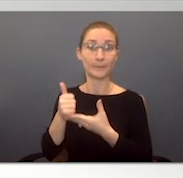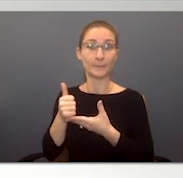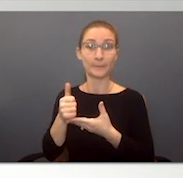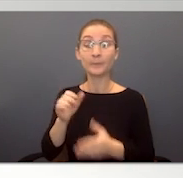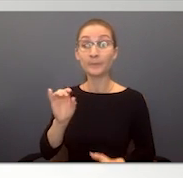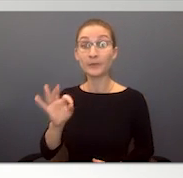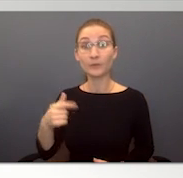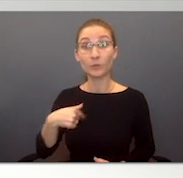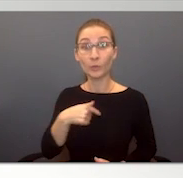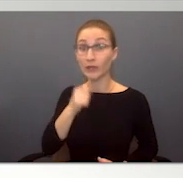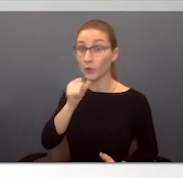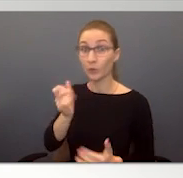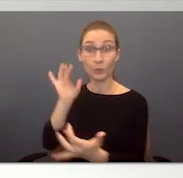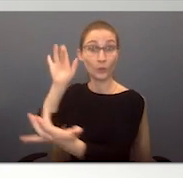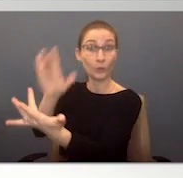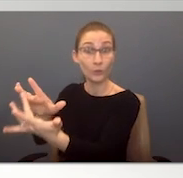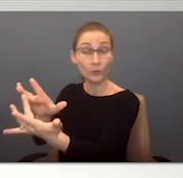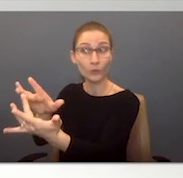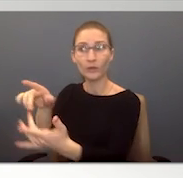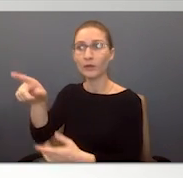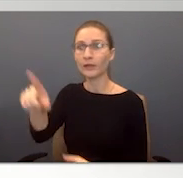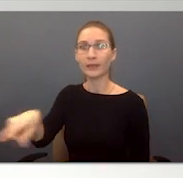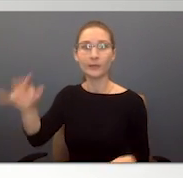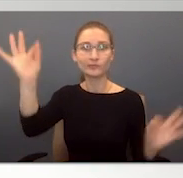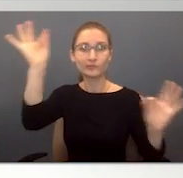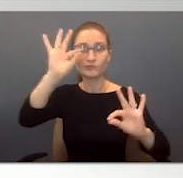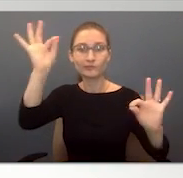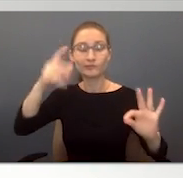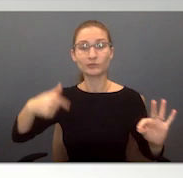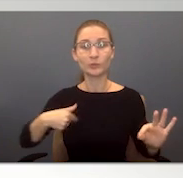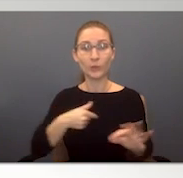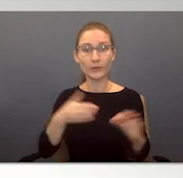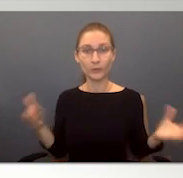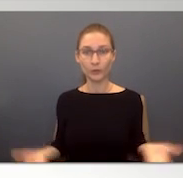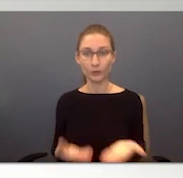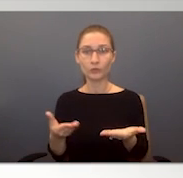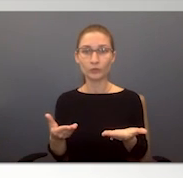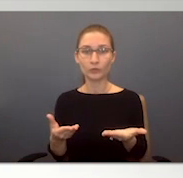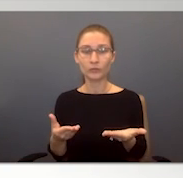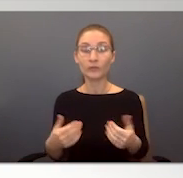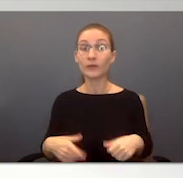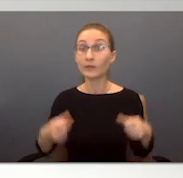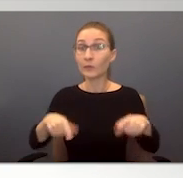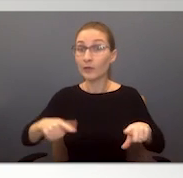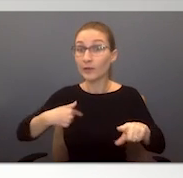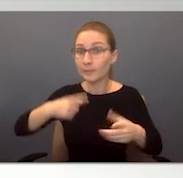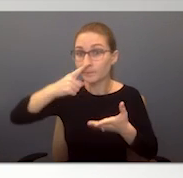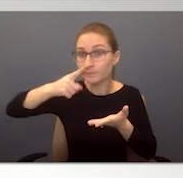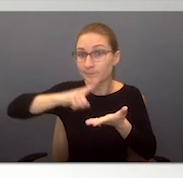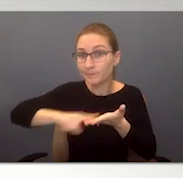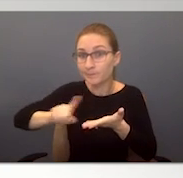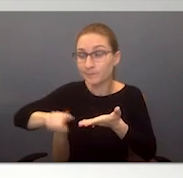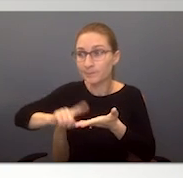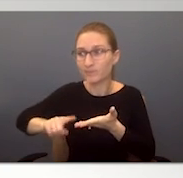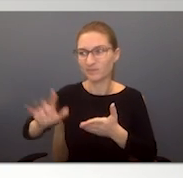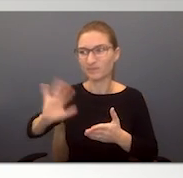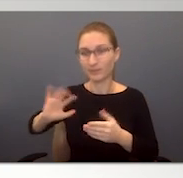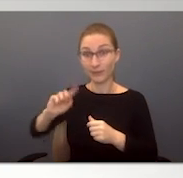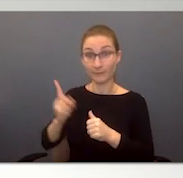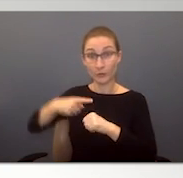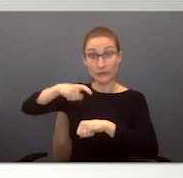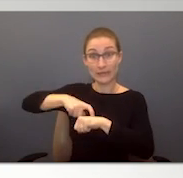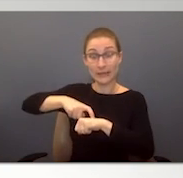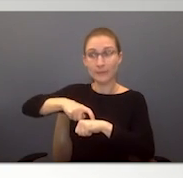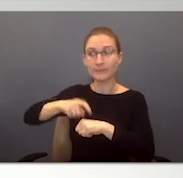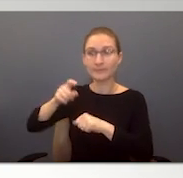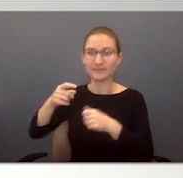don't communicate with them, then they're not going to know we're there. And in doing the research for this, the first